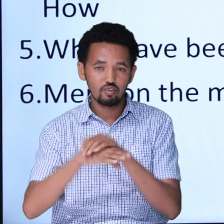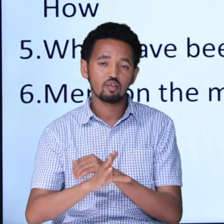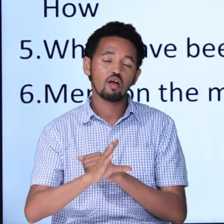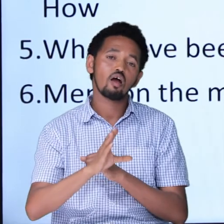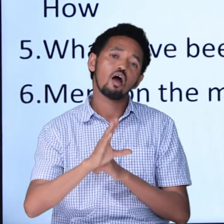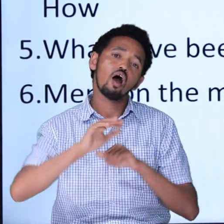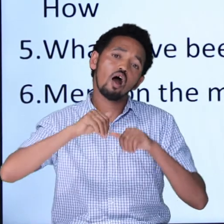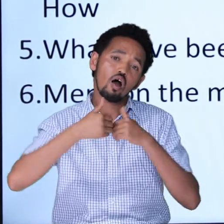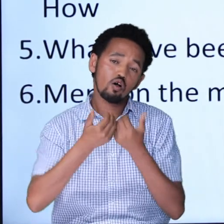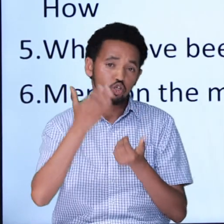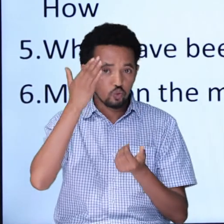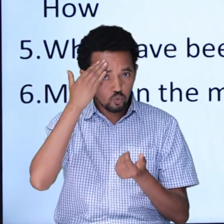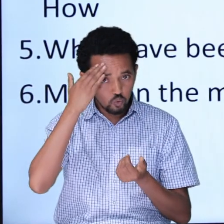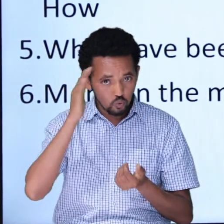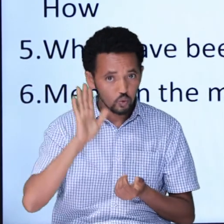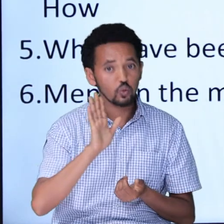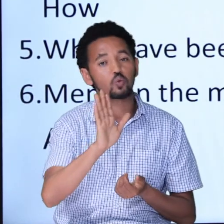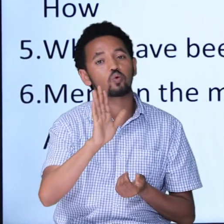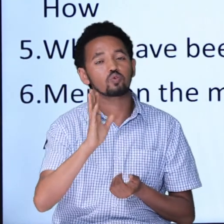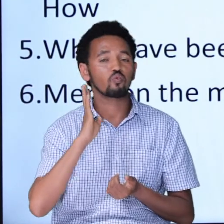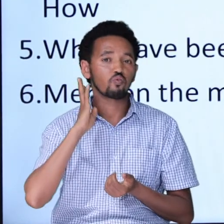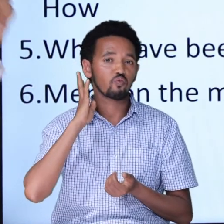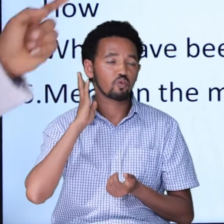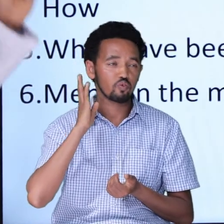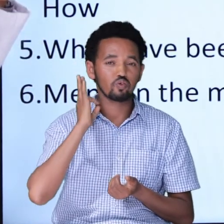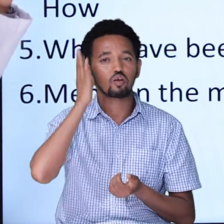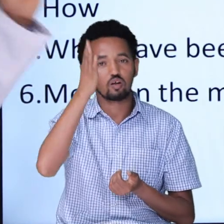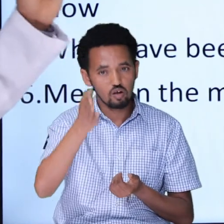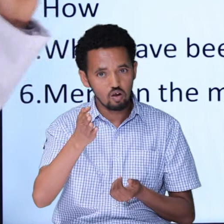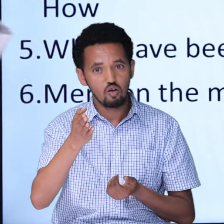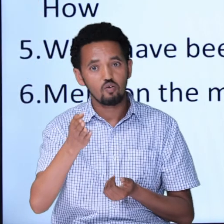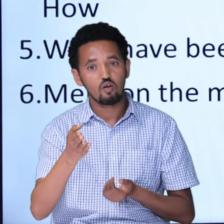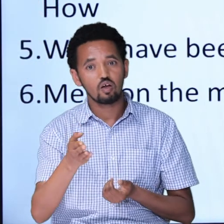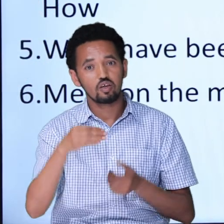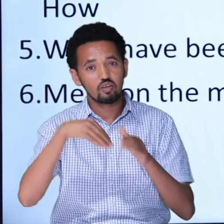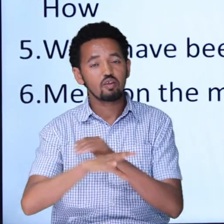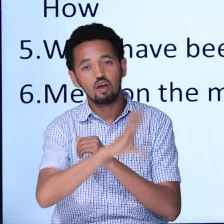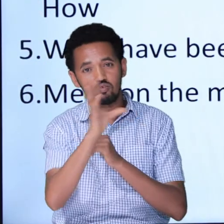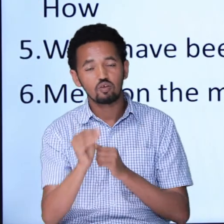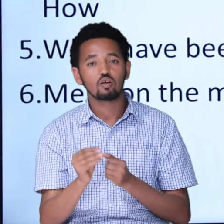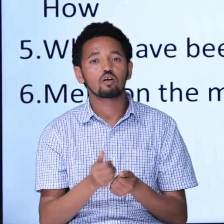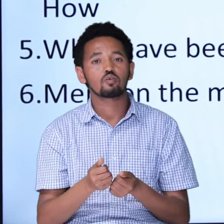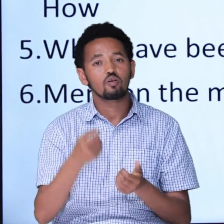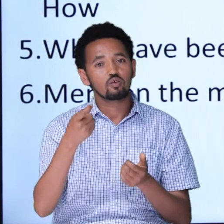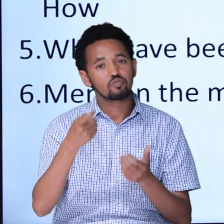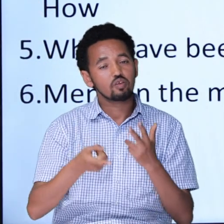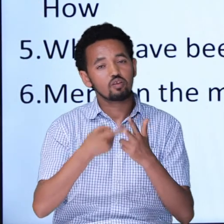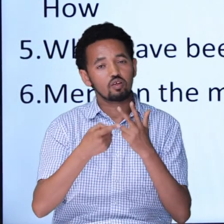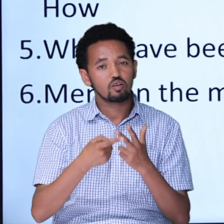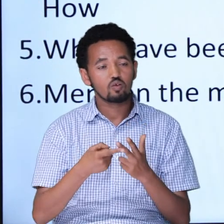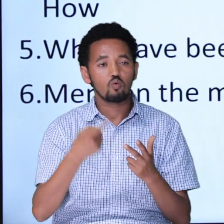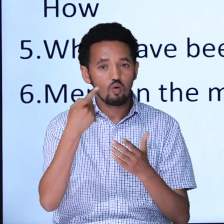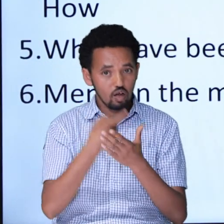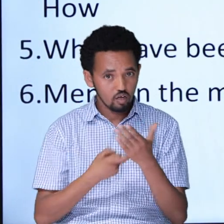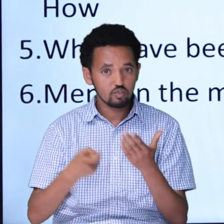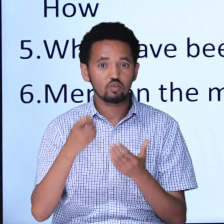How do you foresee the future of Africa? Third question, what were the major political problems